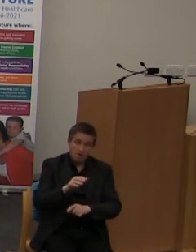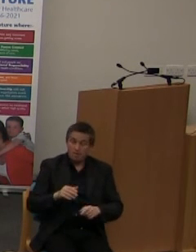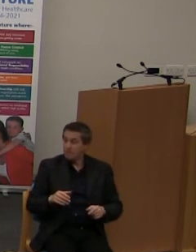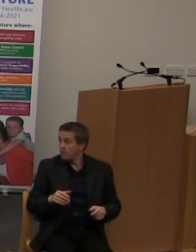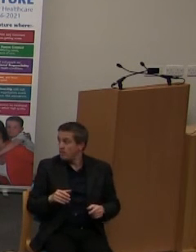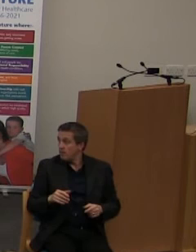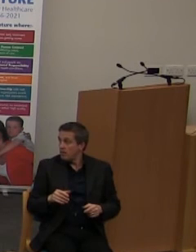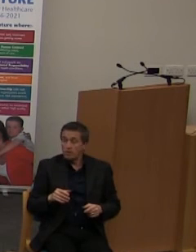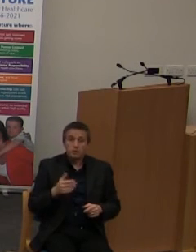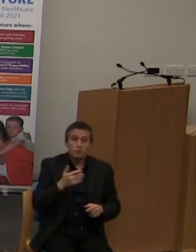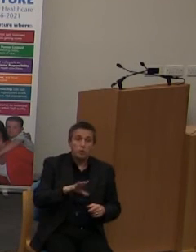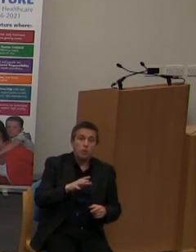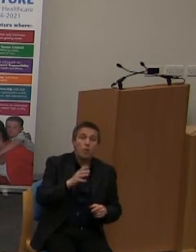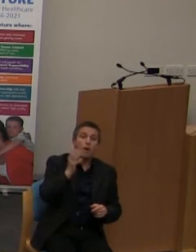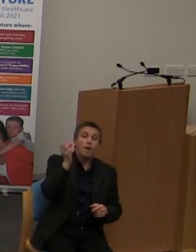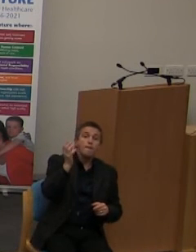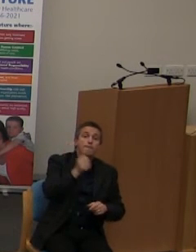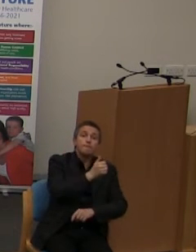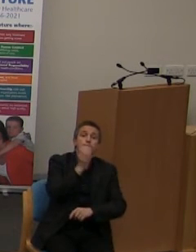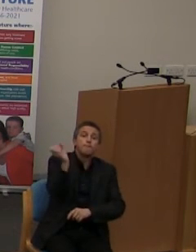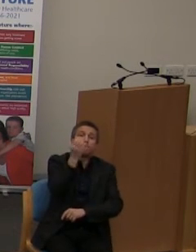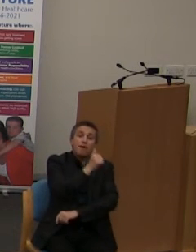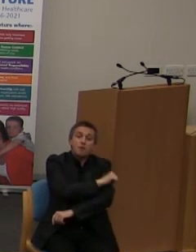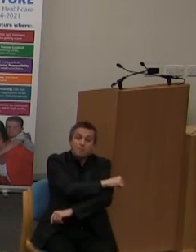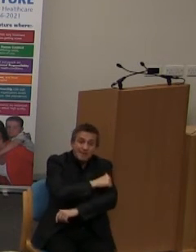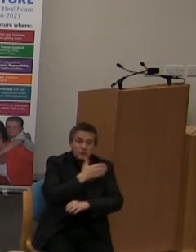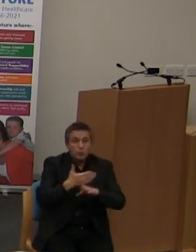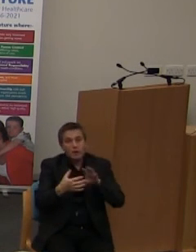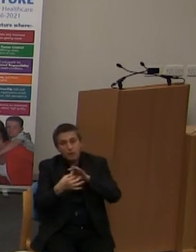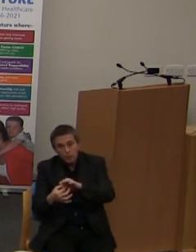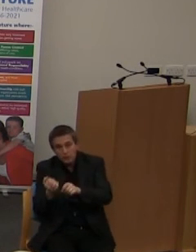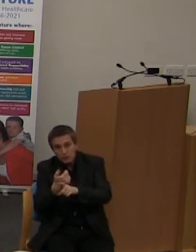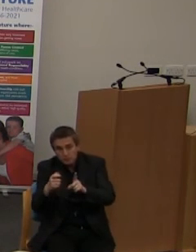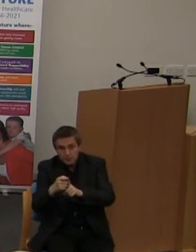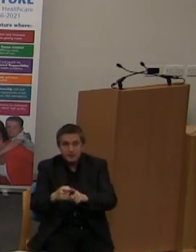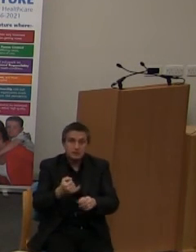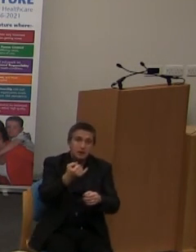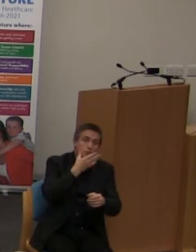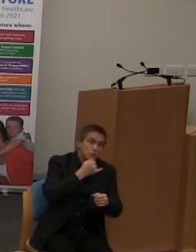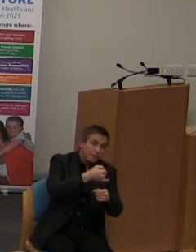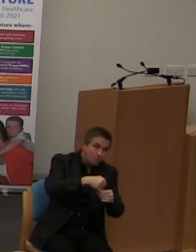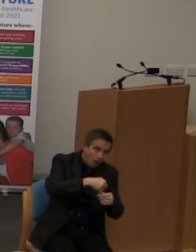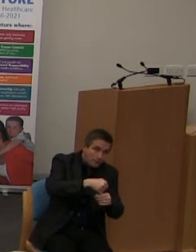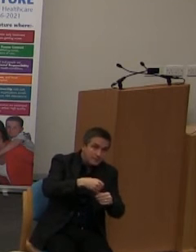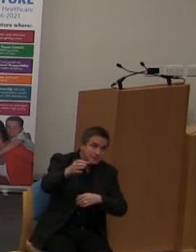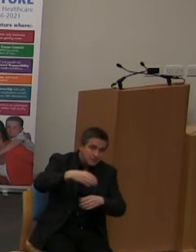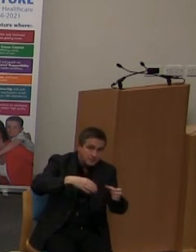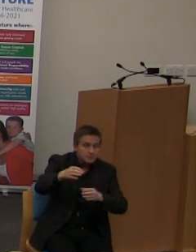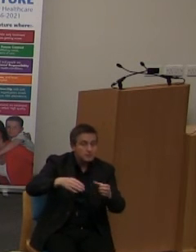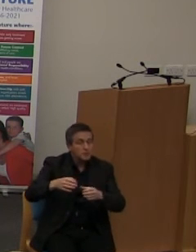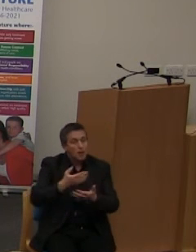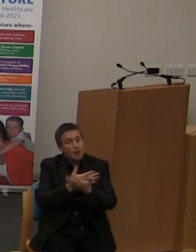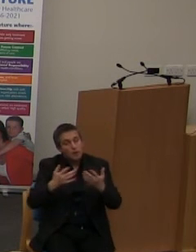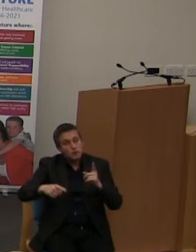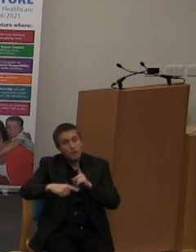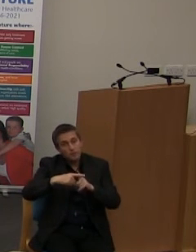around in Killin paramedics working with GPs, we've been hearing about the Pharmacy First, we've been hearing about ways in which actually really positive outcomes have happened